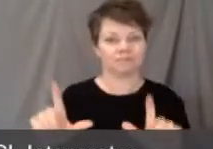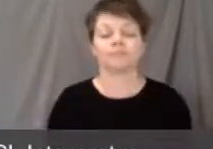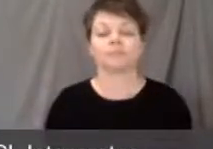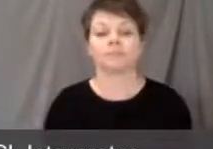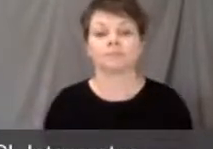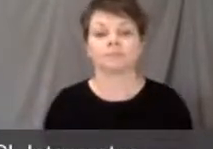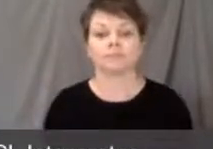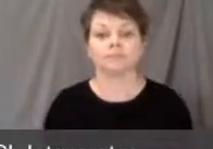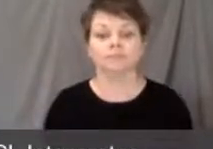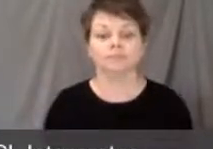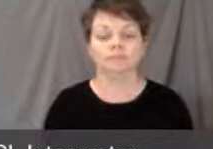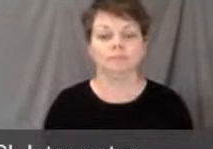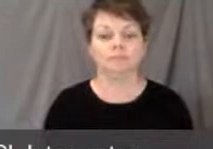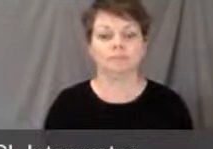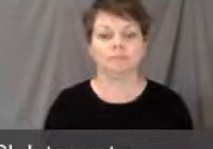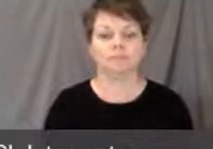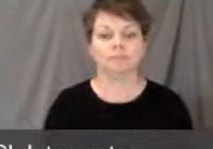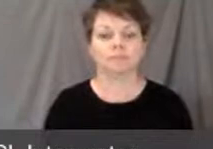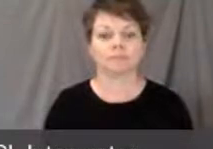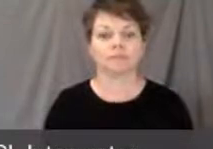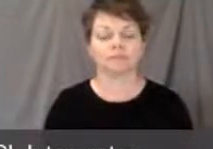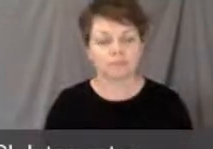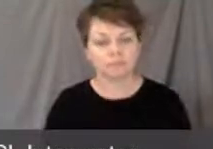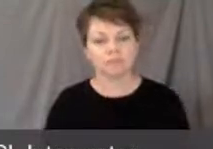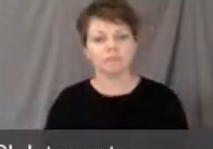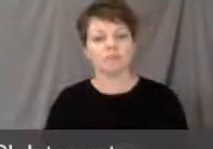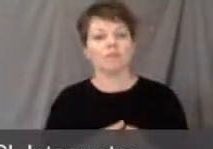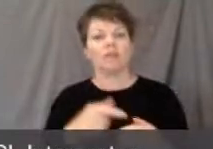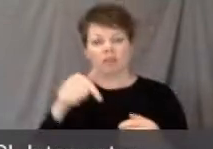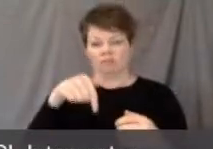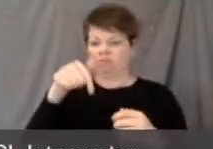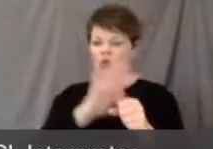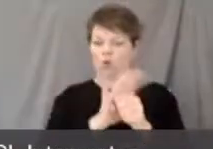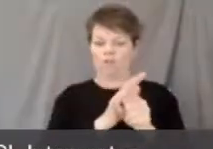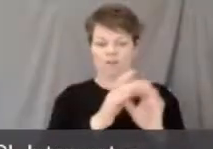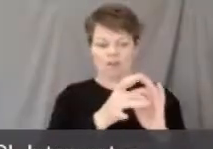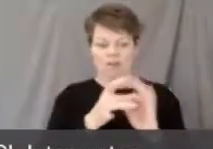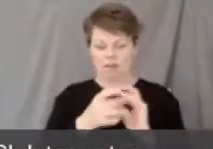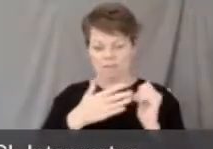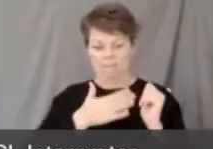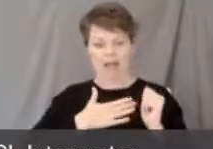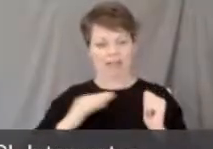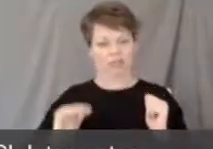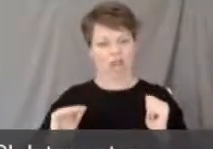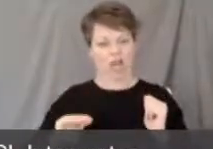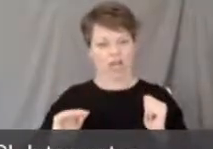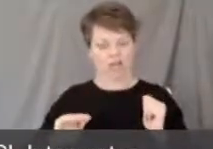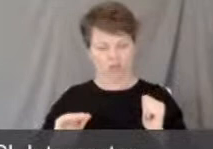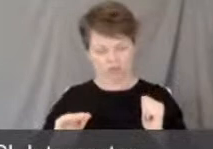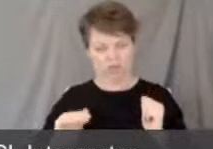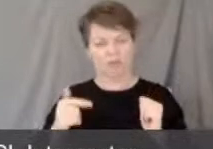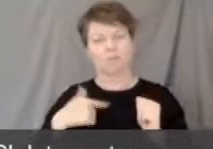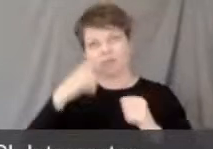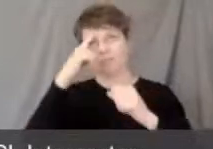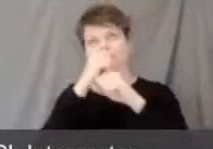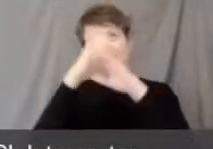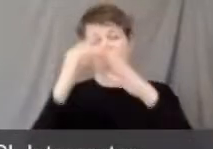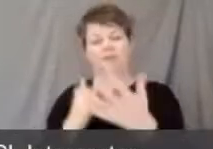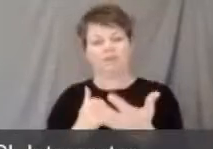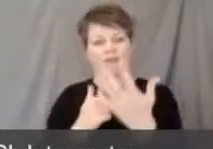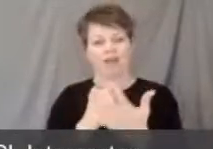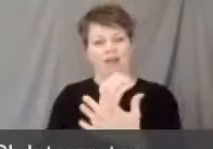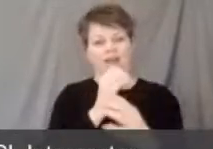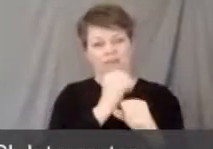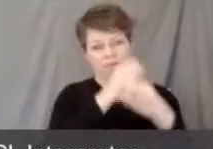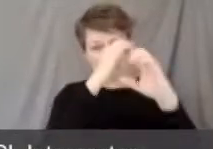So when I think about this in relations to my child, I think about 5 different buckets of things I